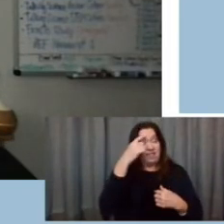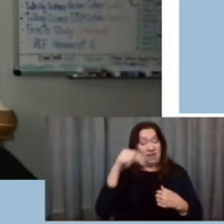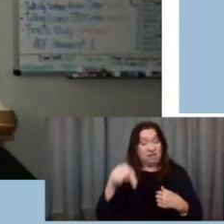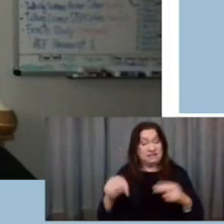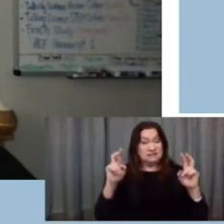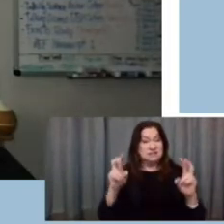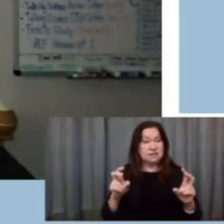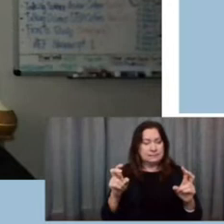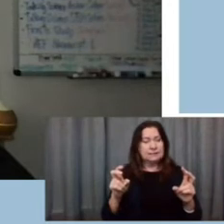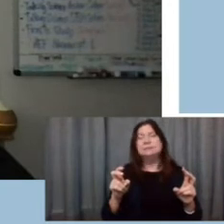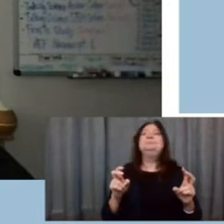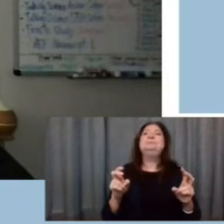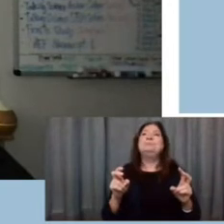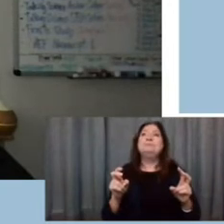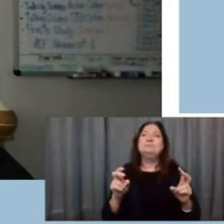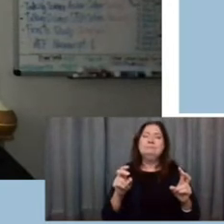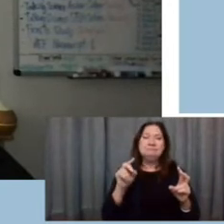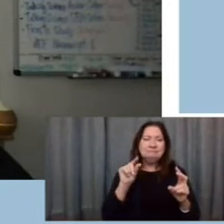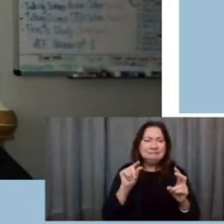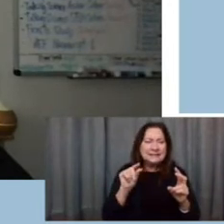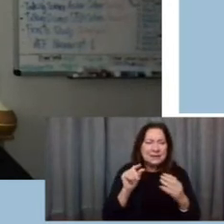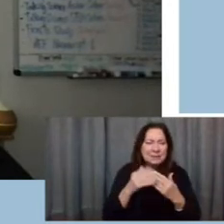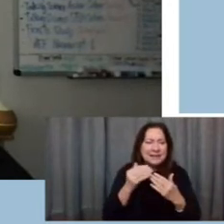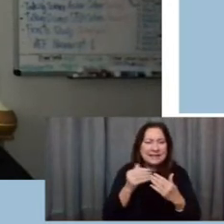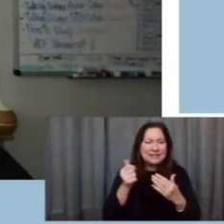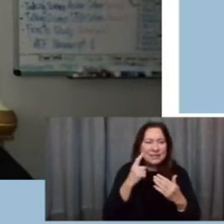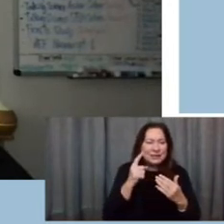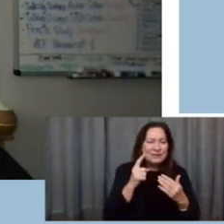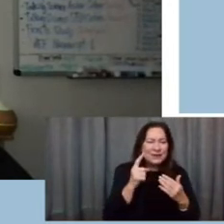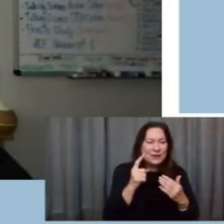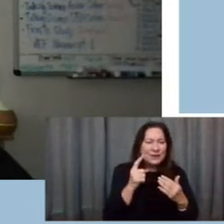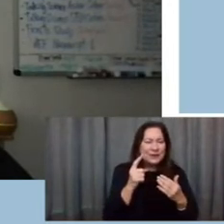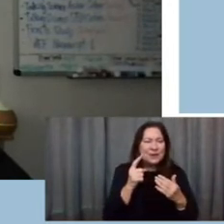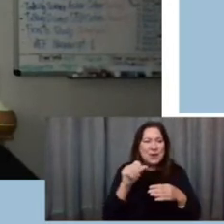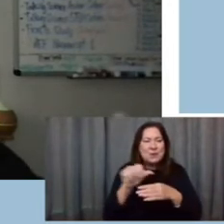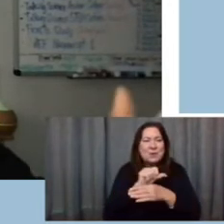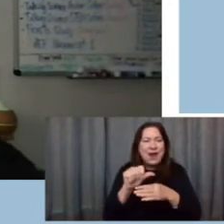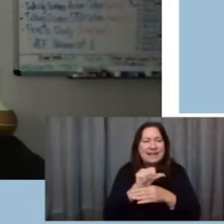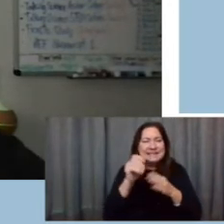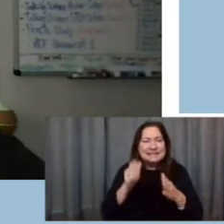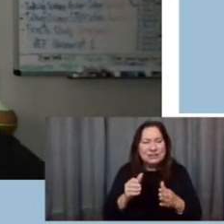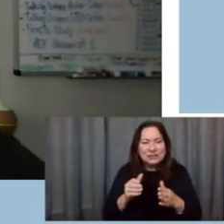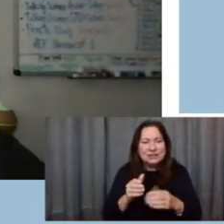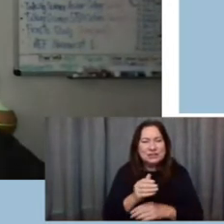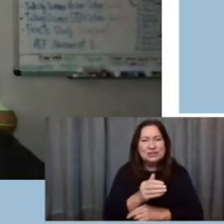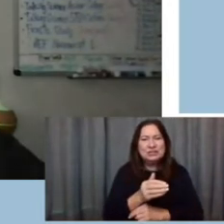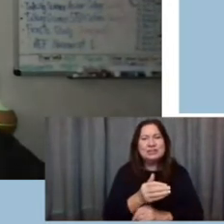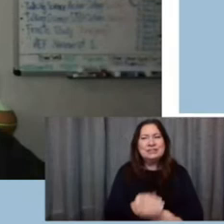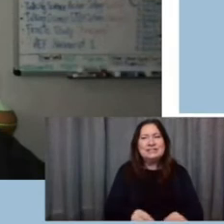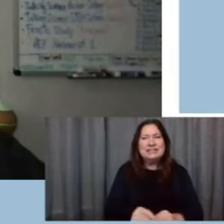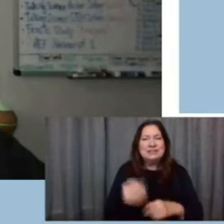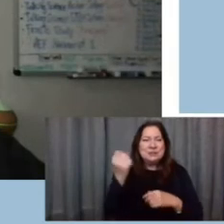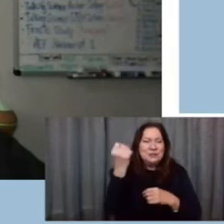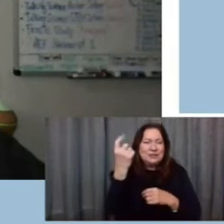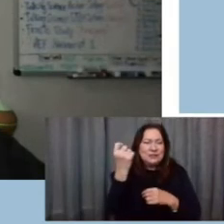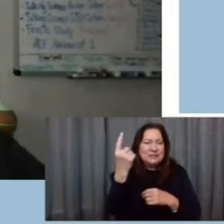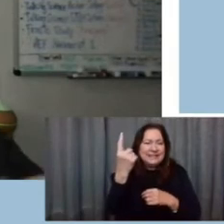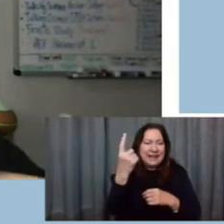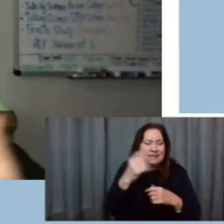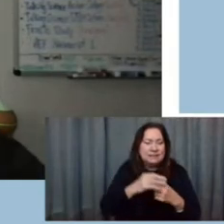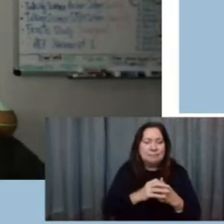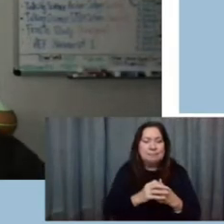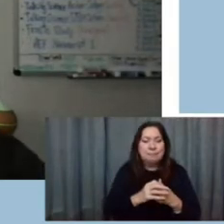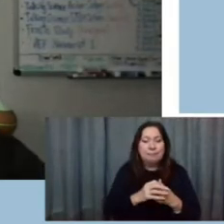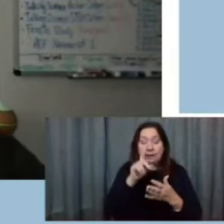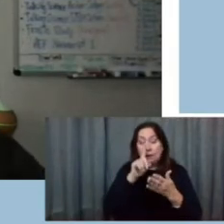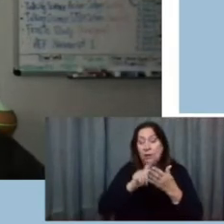maybe a little bit easier for practitioners to kind of get, wrap their minds around. For research,